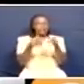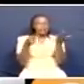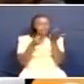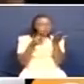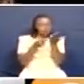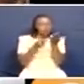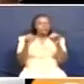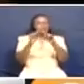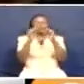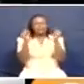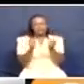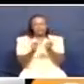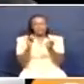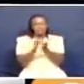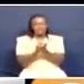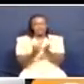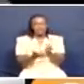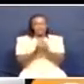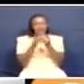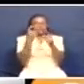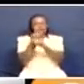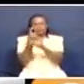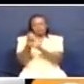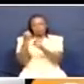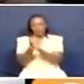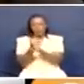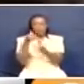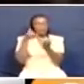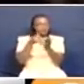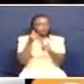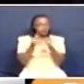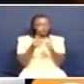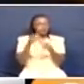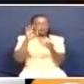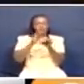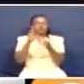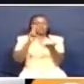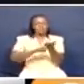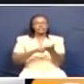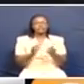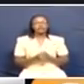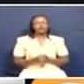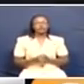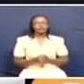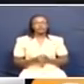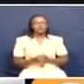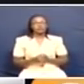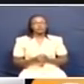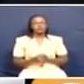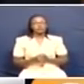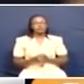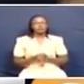system that enables various functions which include voter registration,